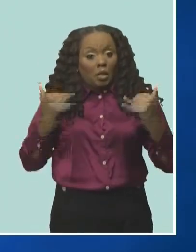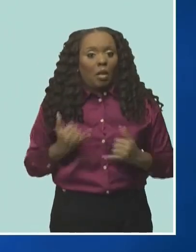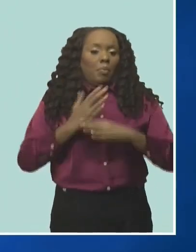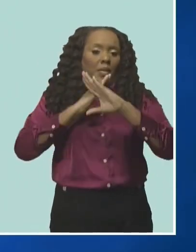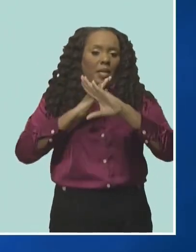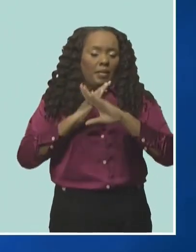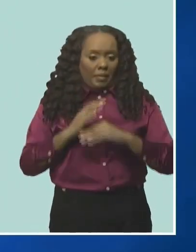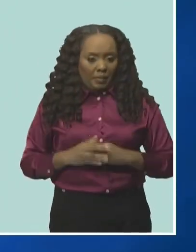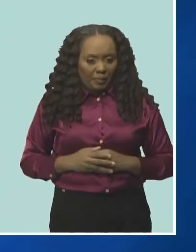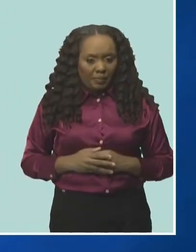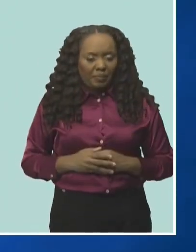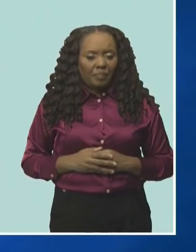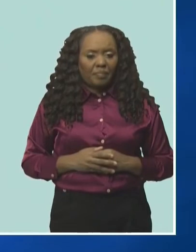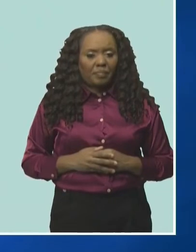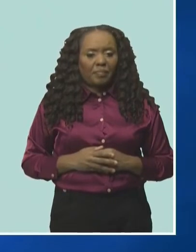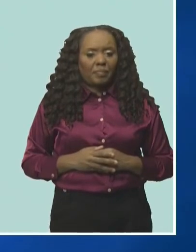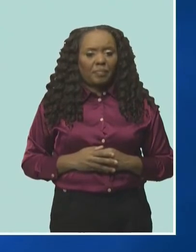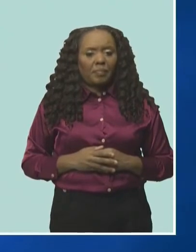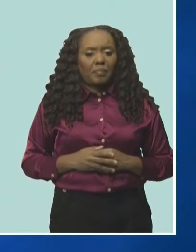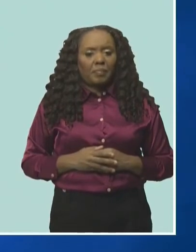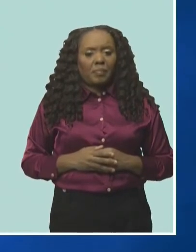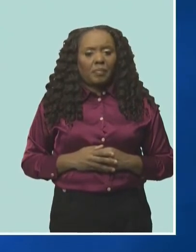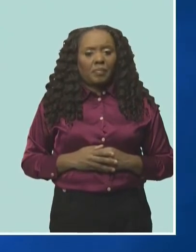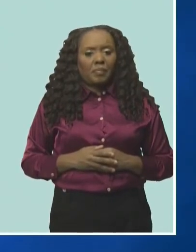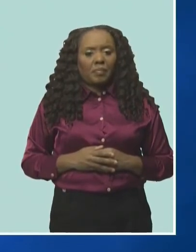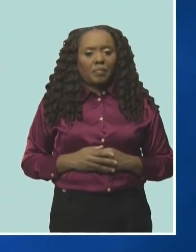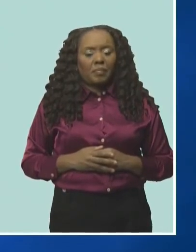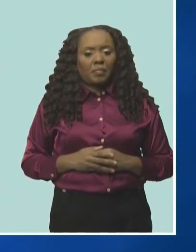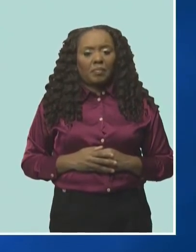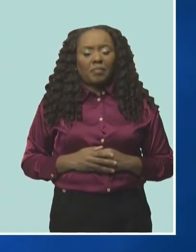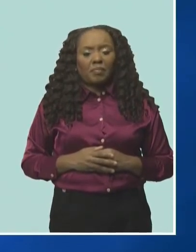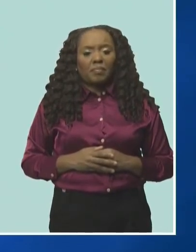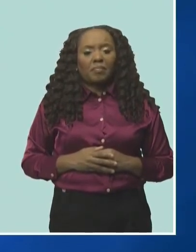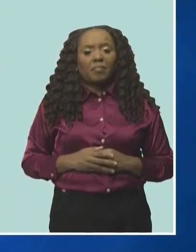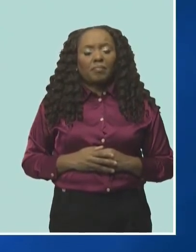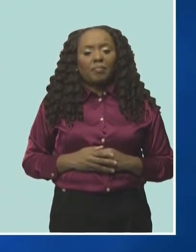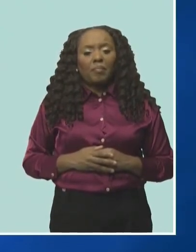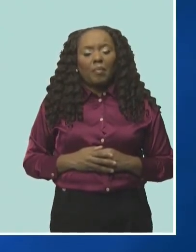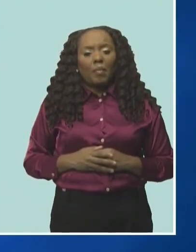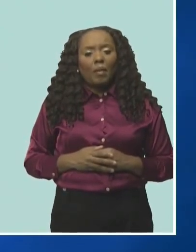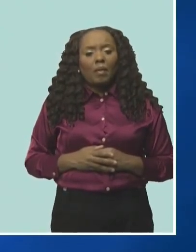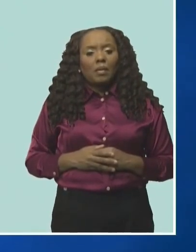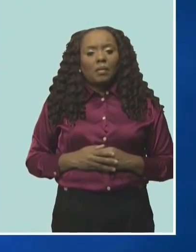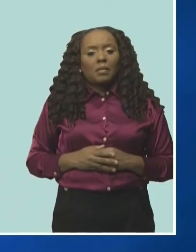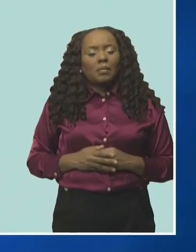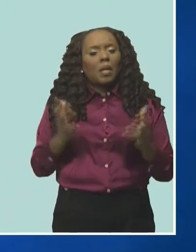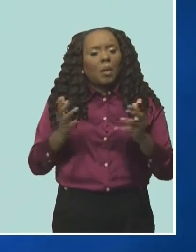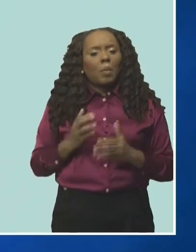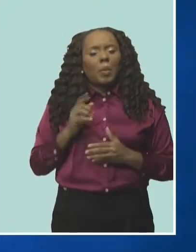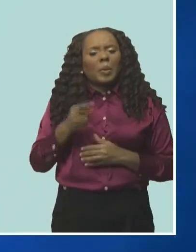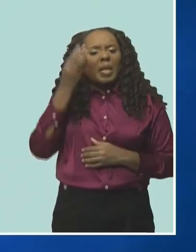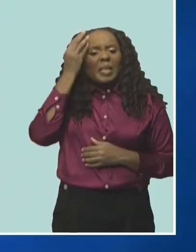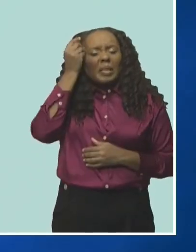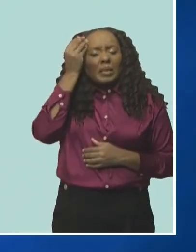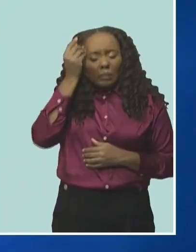that we should apply is, what are the kinds of things that we want to be able to say about another person that